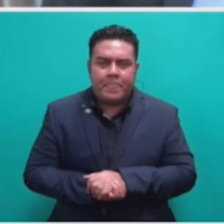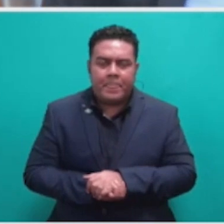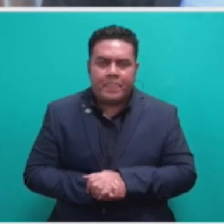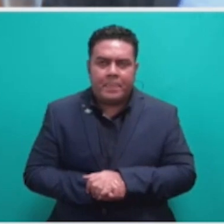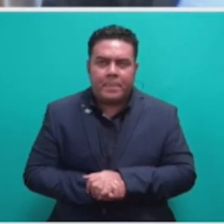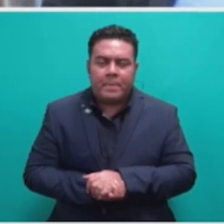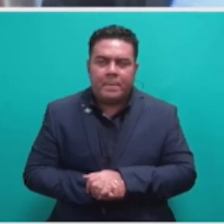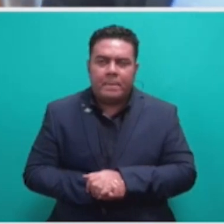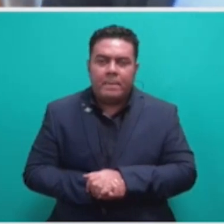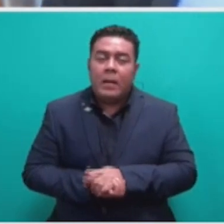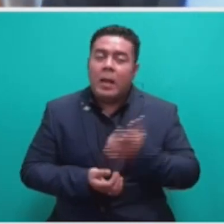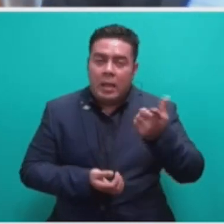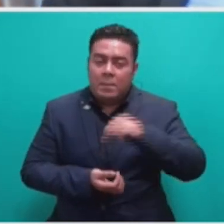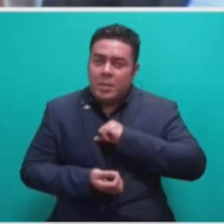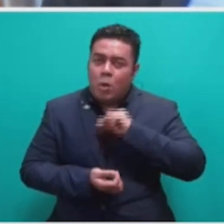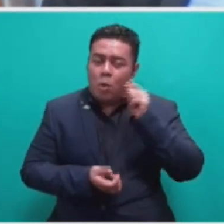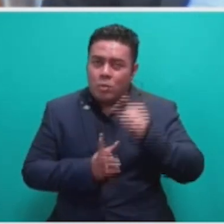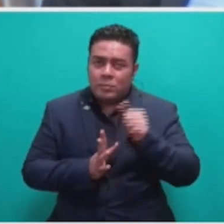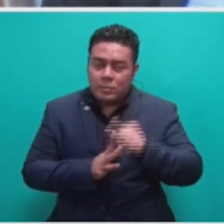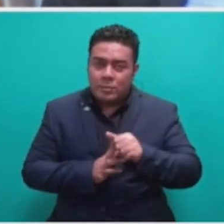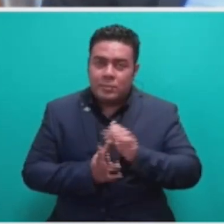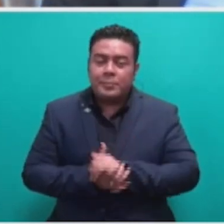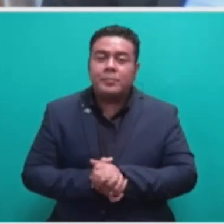And let me also